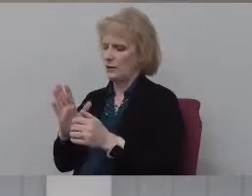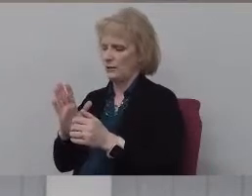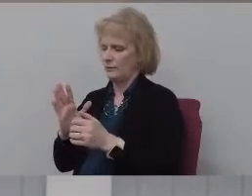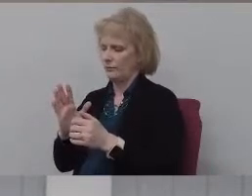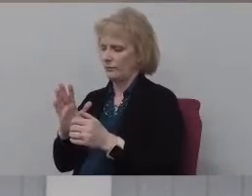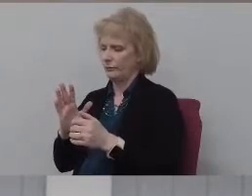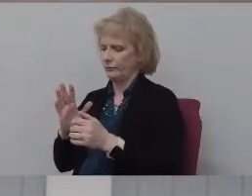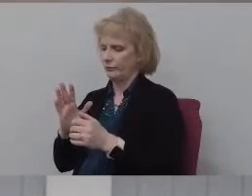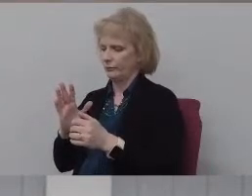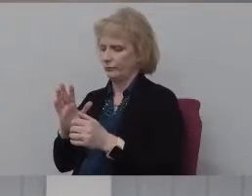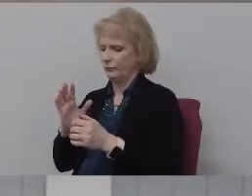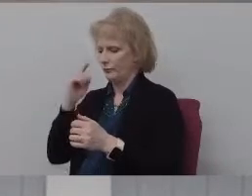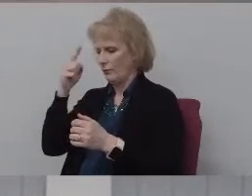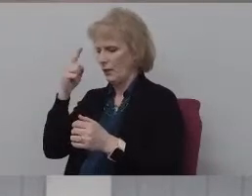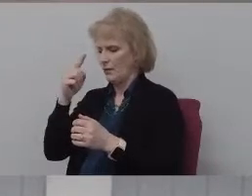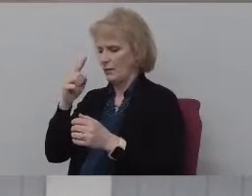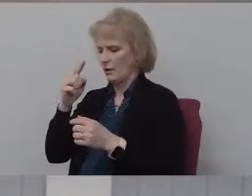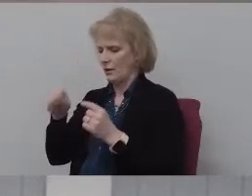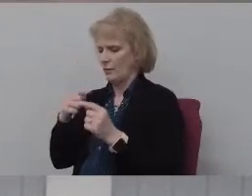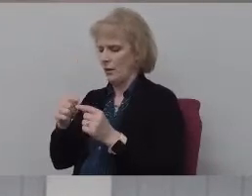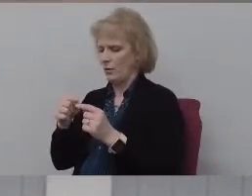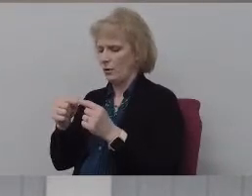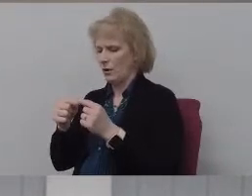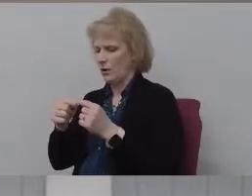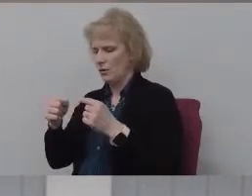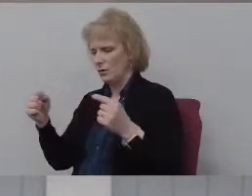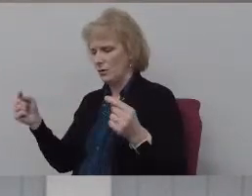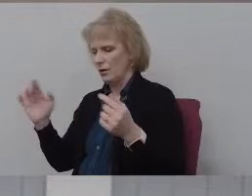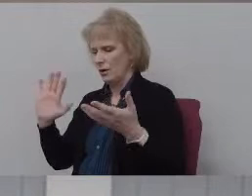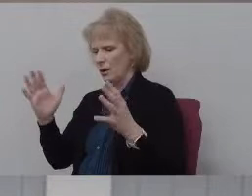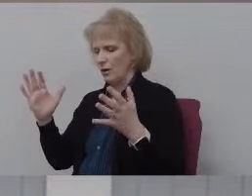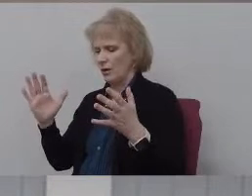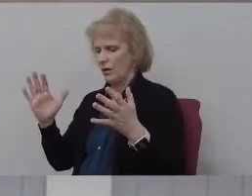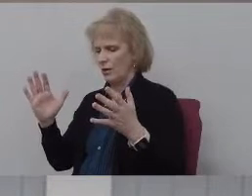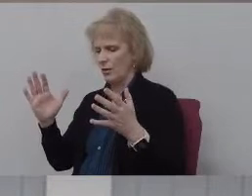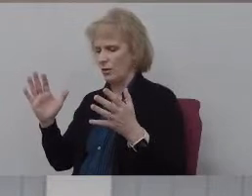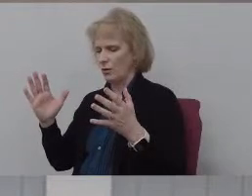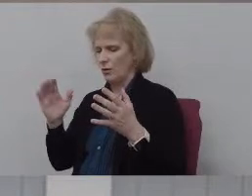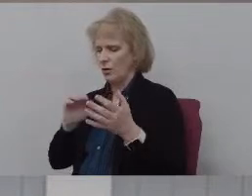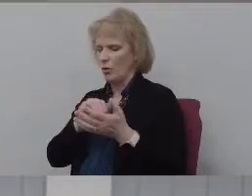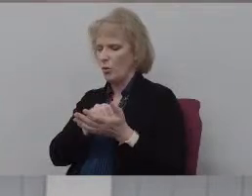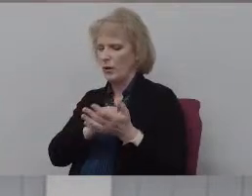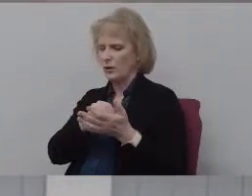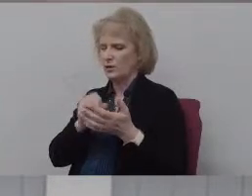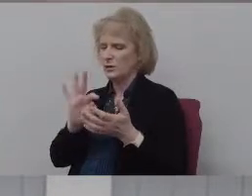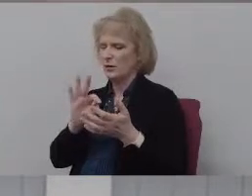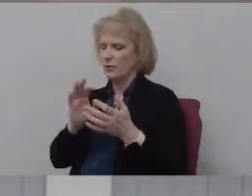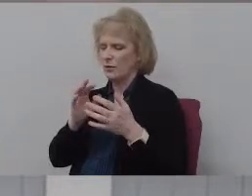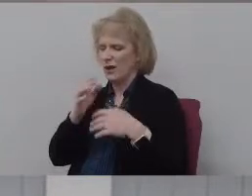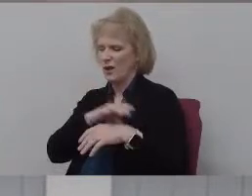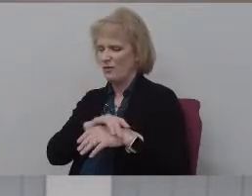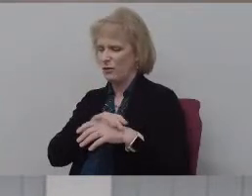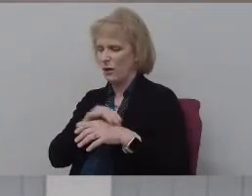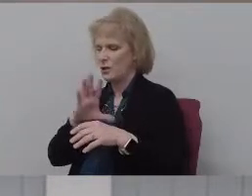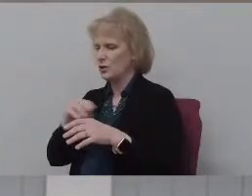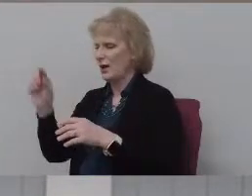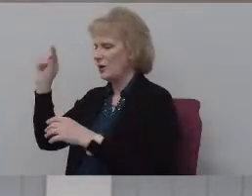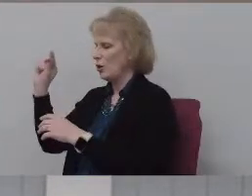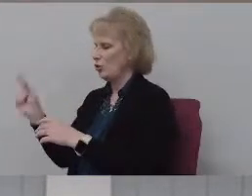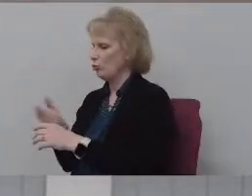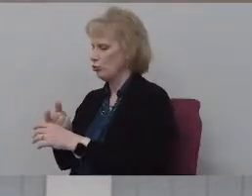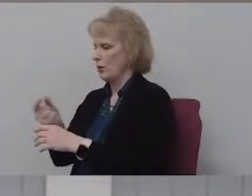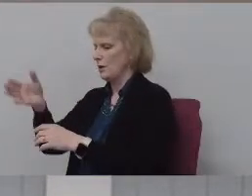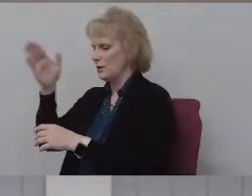was thinking about the contrast between the weakness of the flesh and the grace of God, your